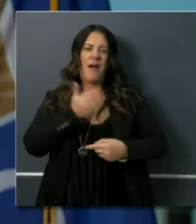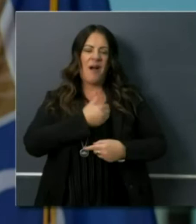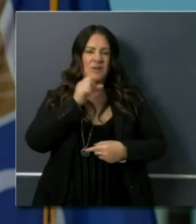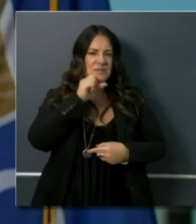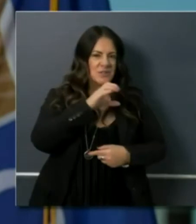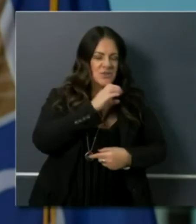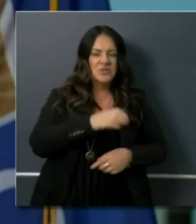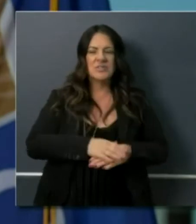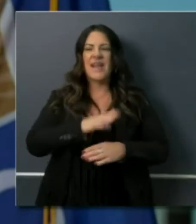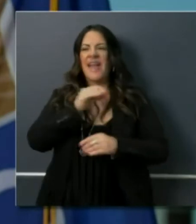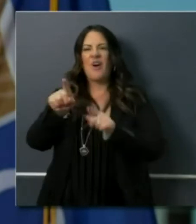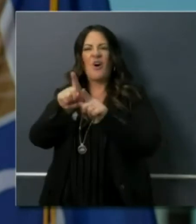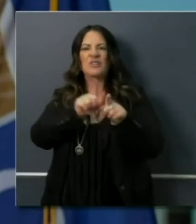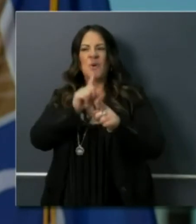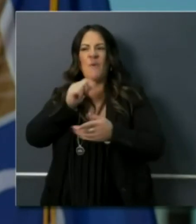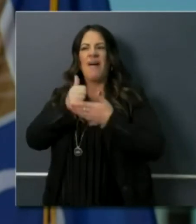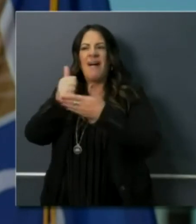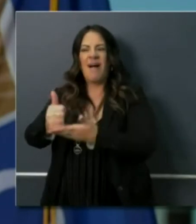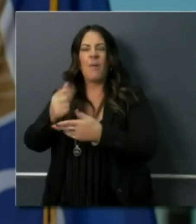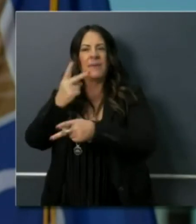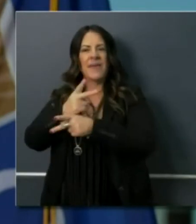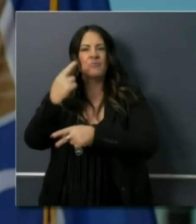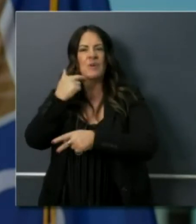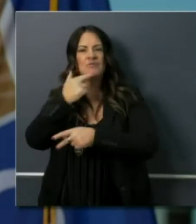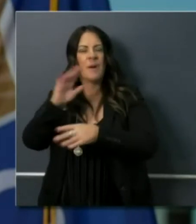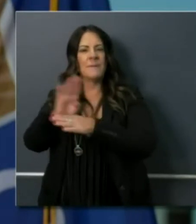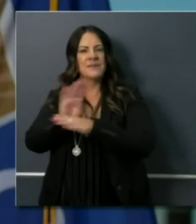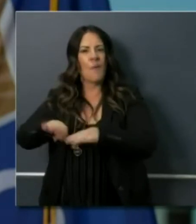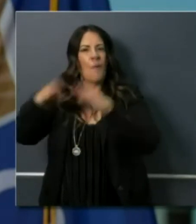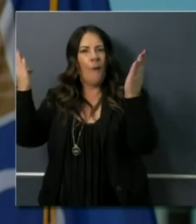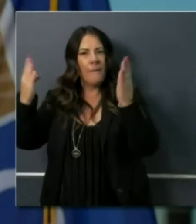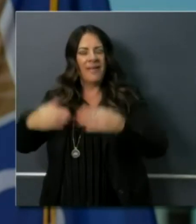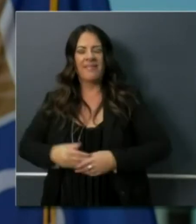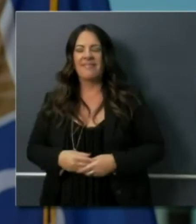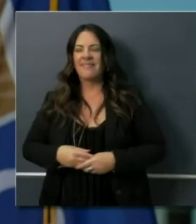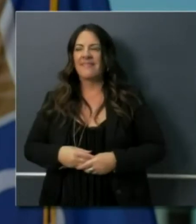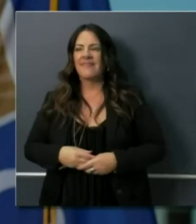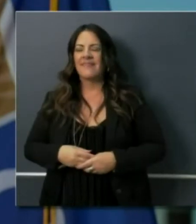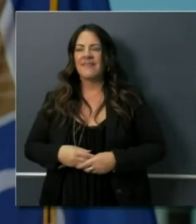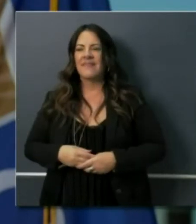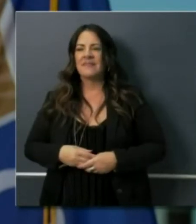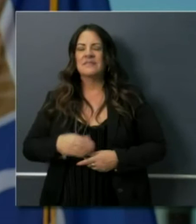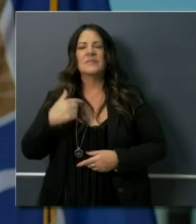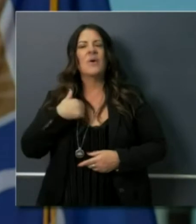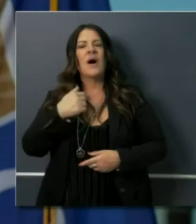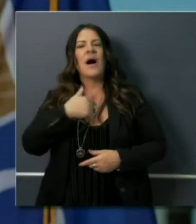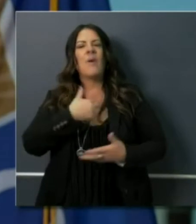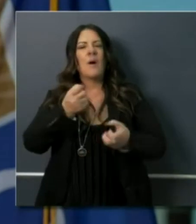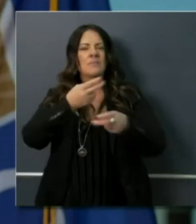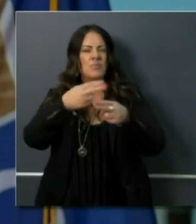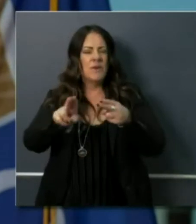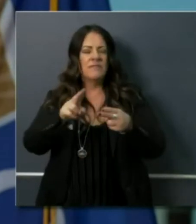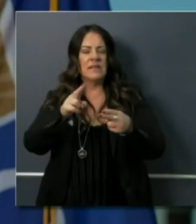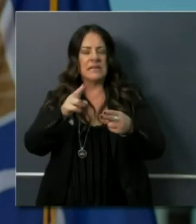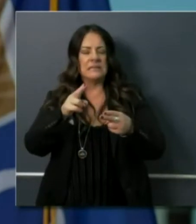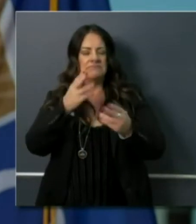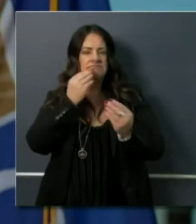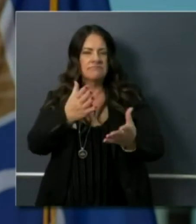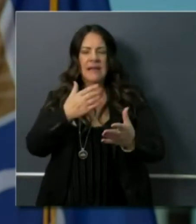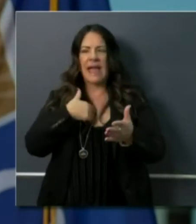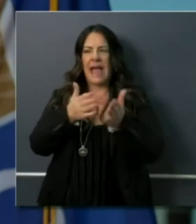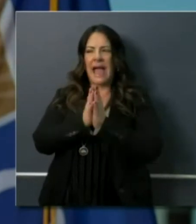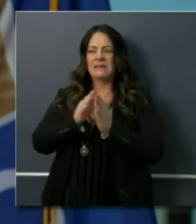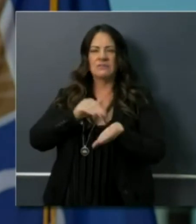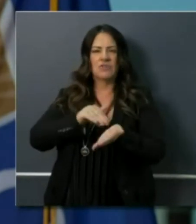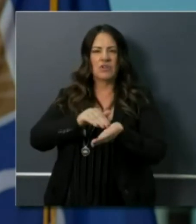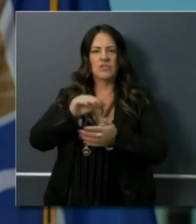industry throughout the state of California. So with that, I want to just ask briefly that Dr. Galley come up and just